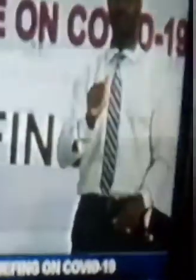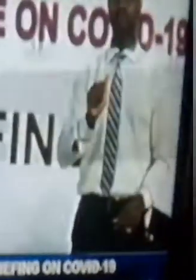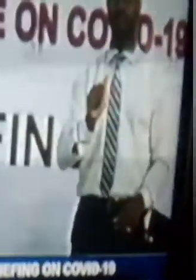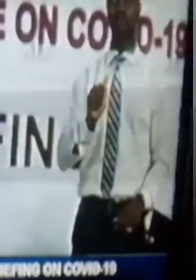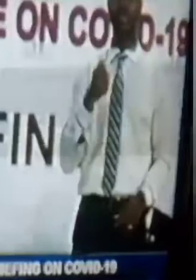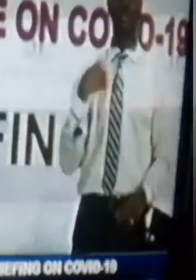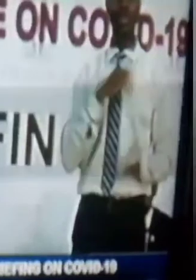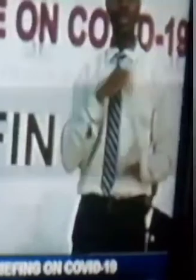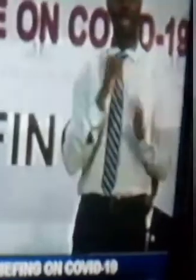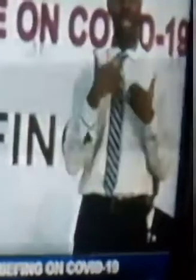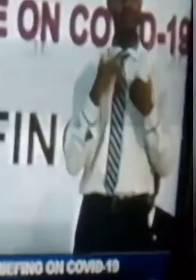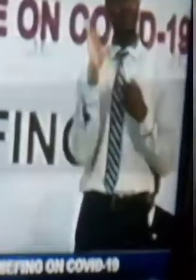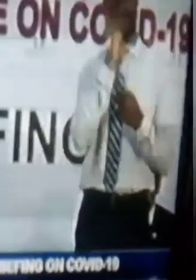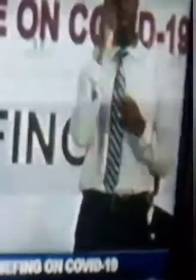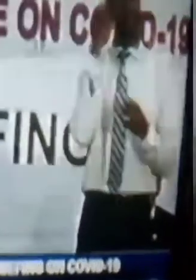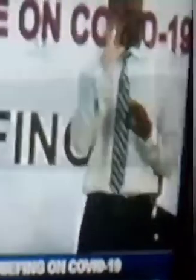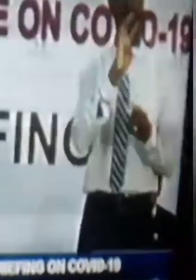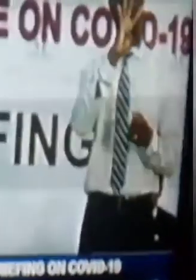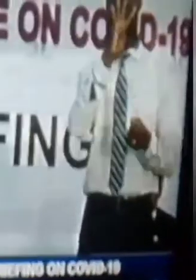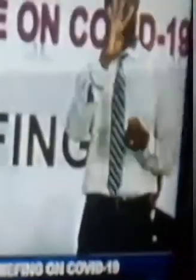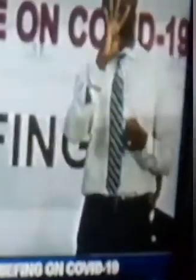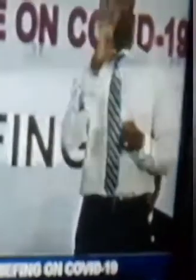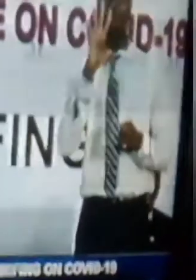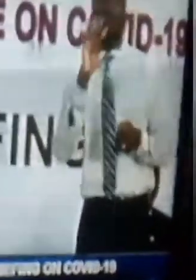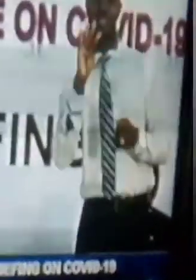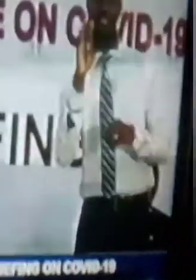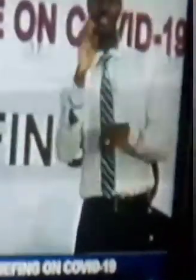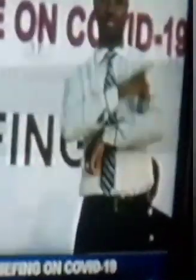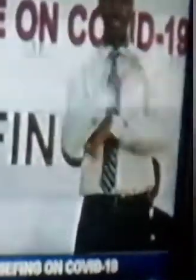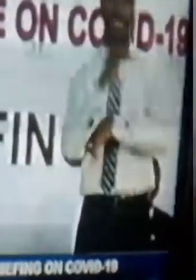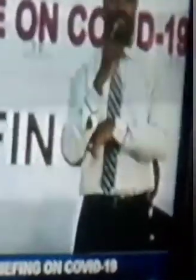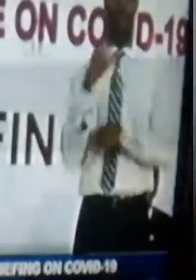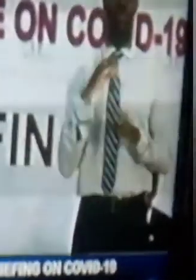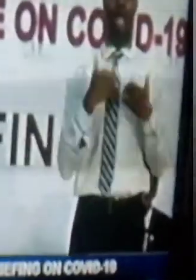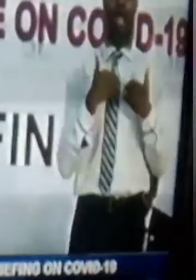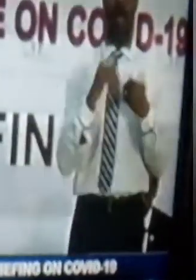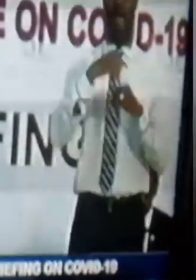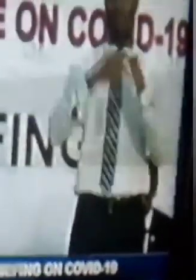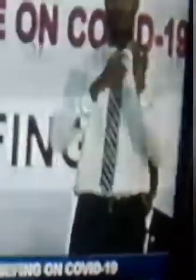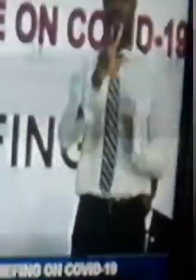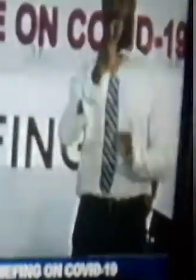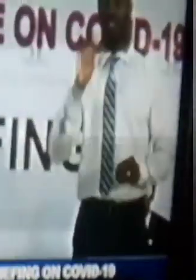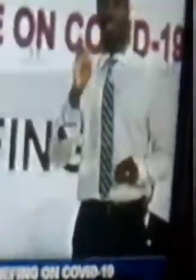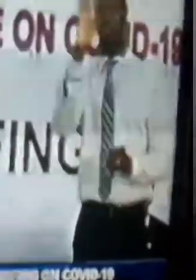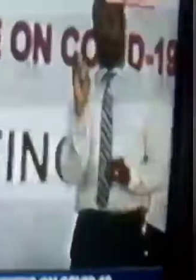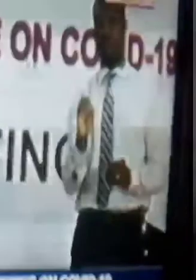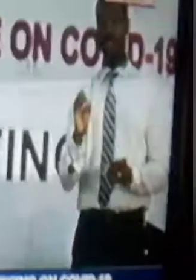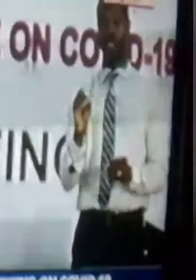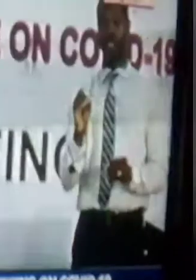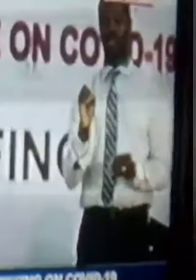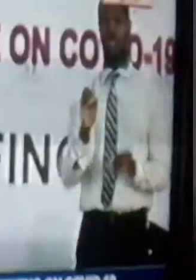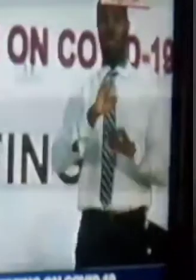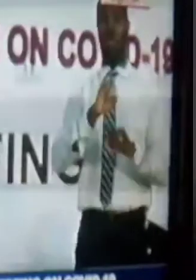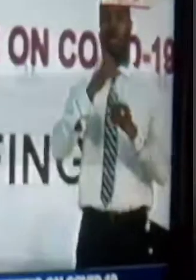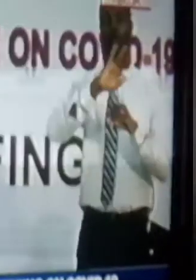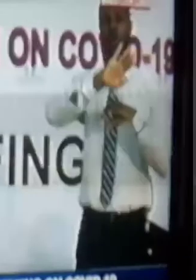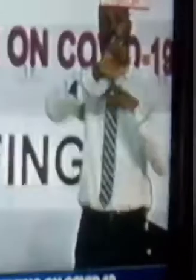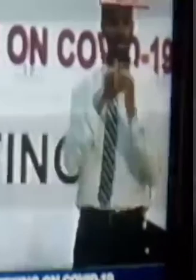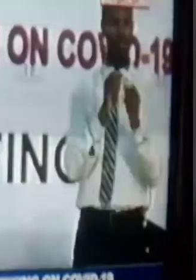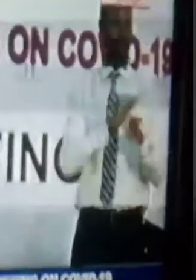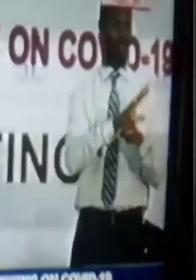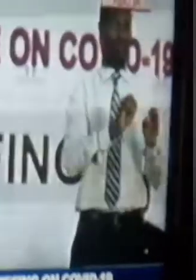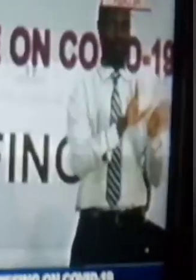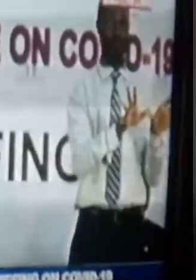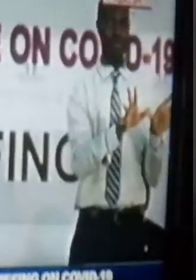14 days. To date, about 30% of all our cases have been found through this